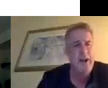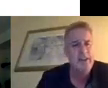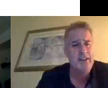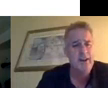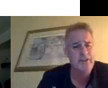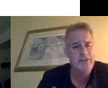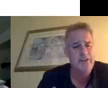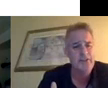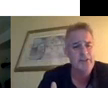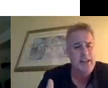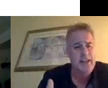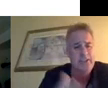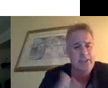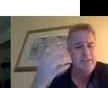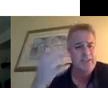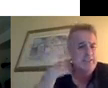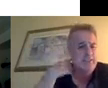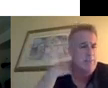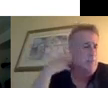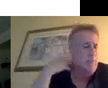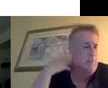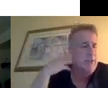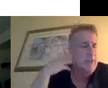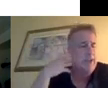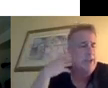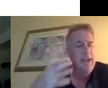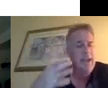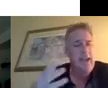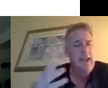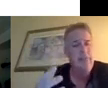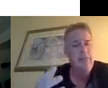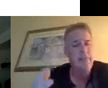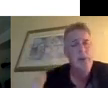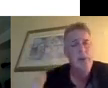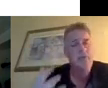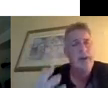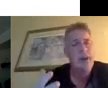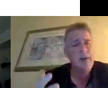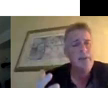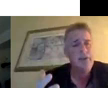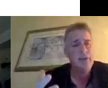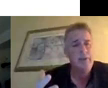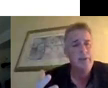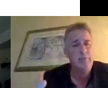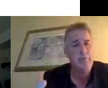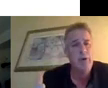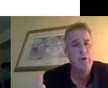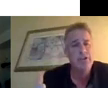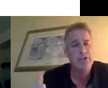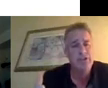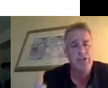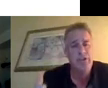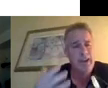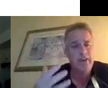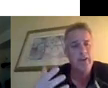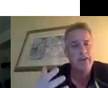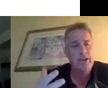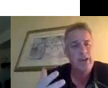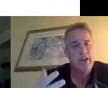some height in there. It's adjacent to that big parking deck. And if you built that up to, if you build